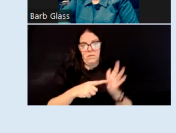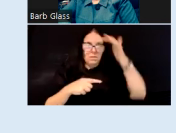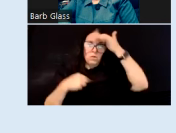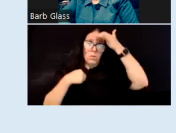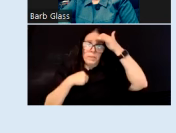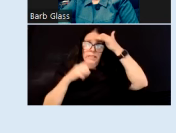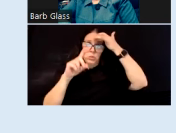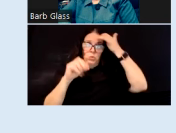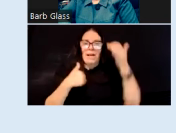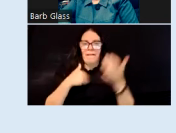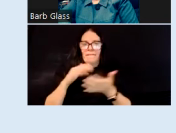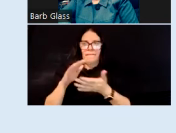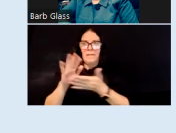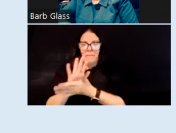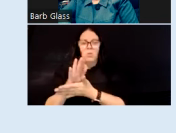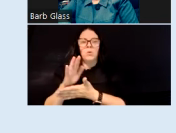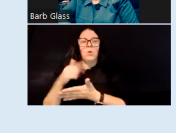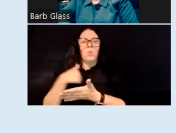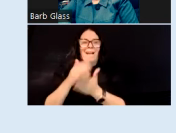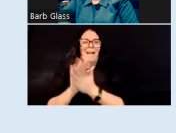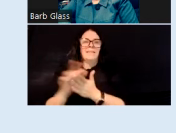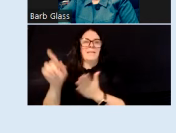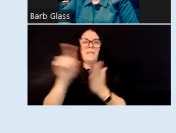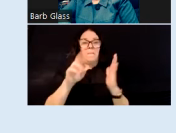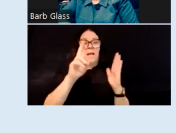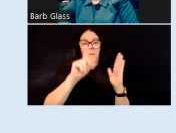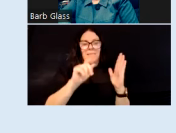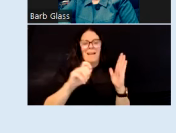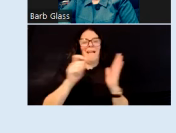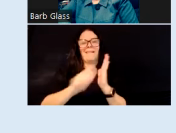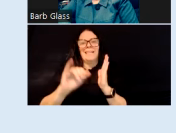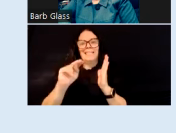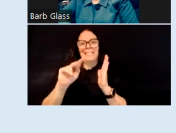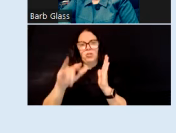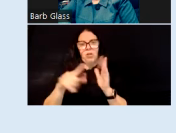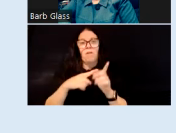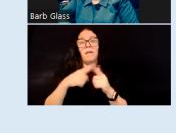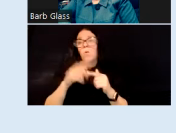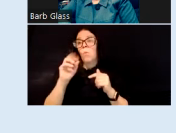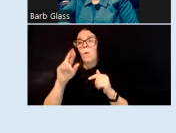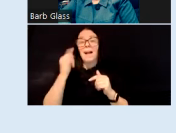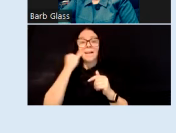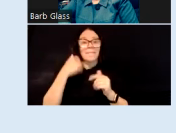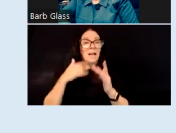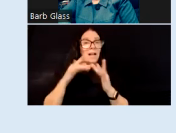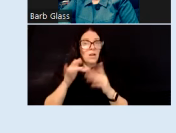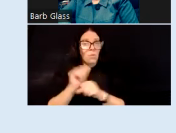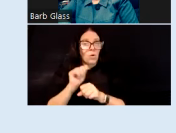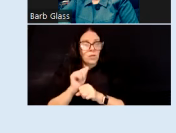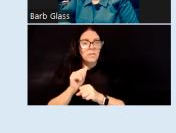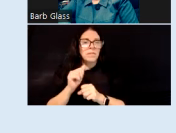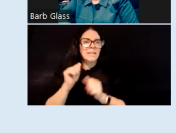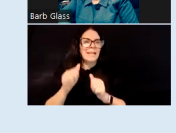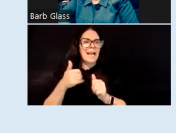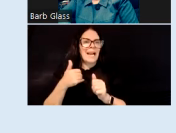we do have paper-based though, is we have them initial and update, or if you're if you're working digitally, I would have some type